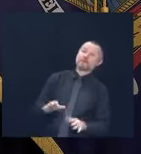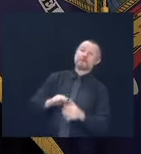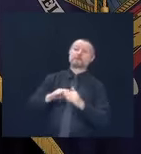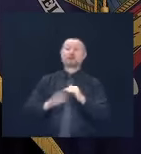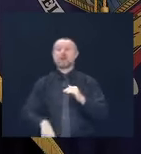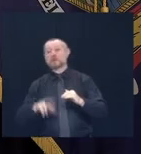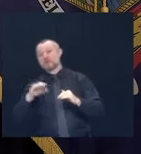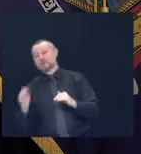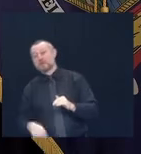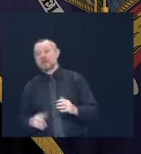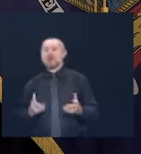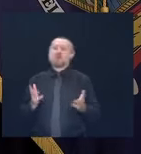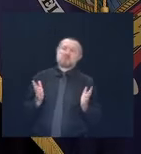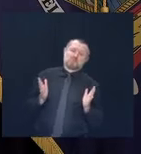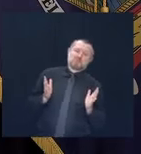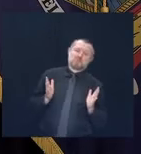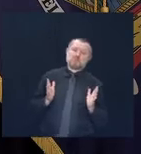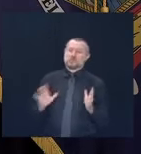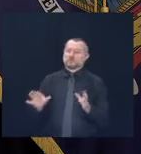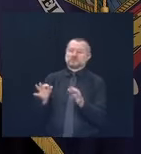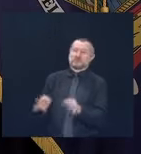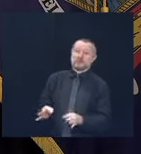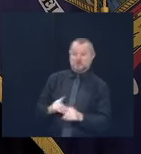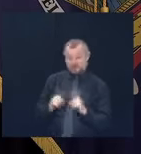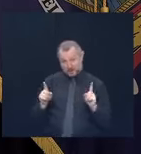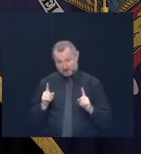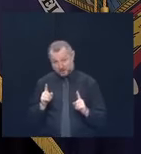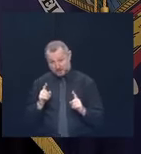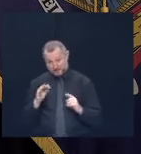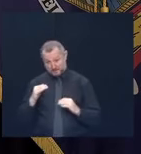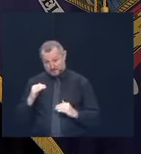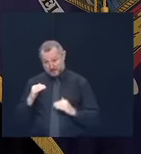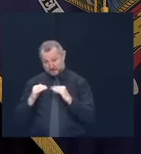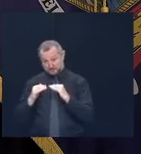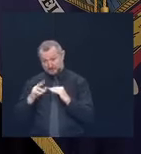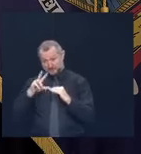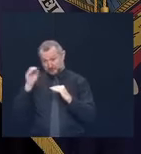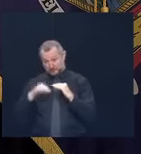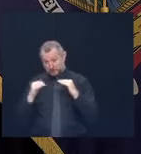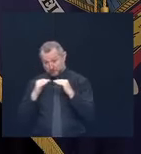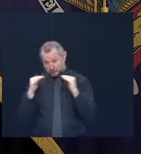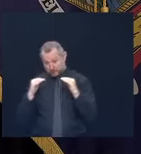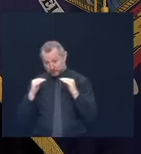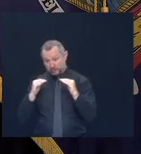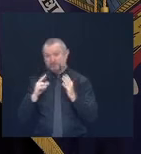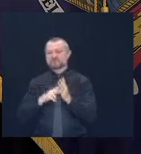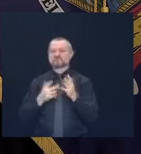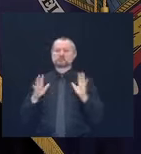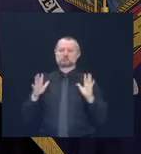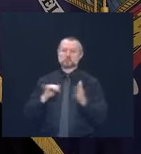3. But once it hits 3 on the state number,